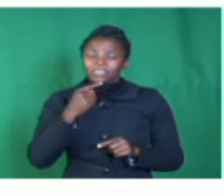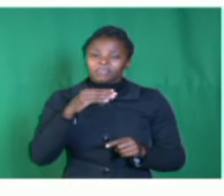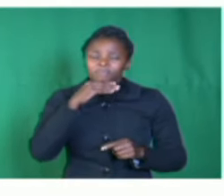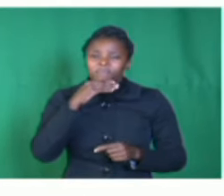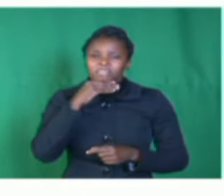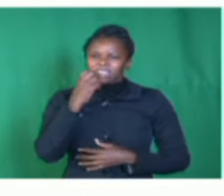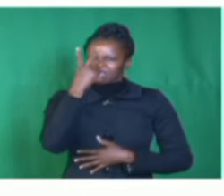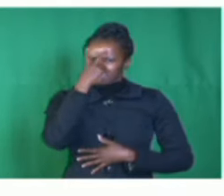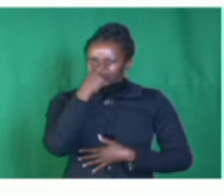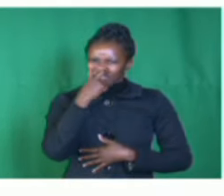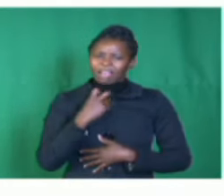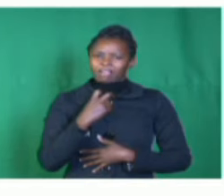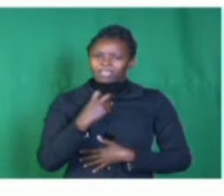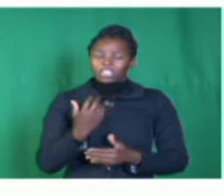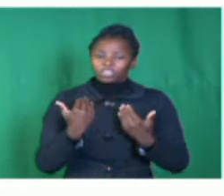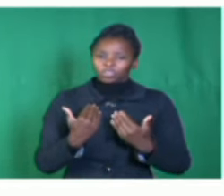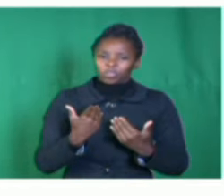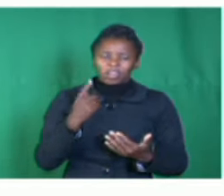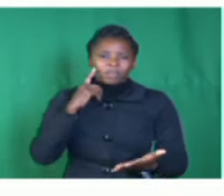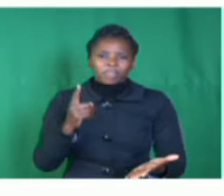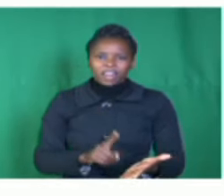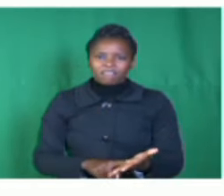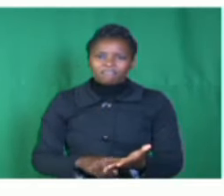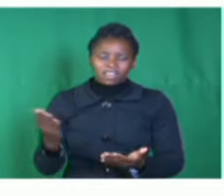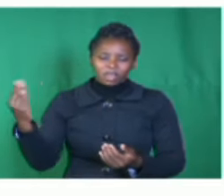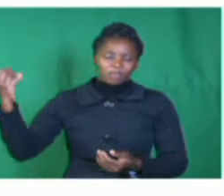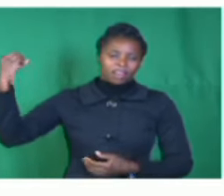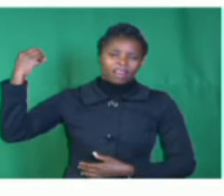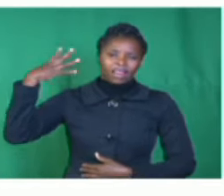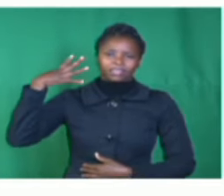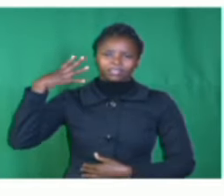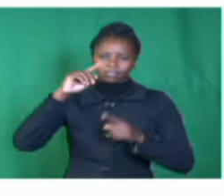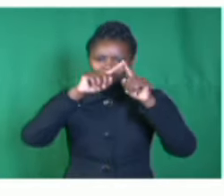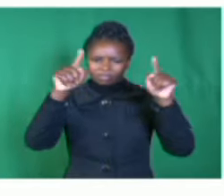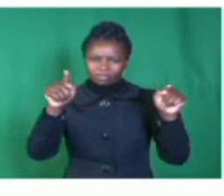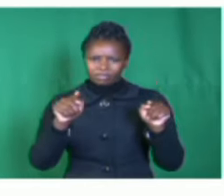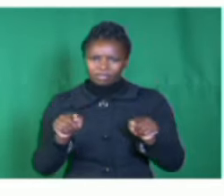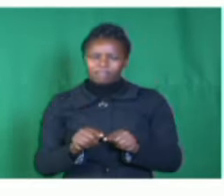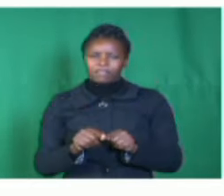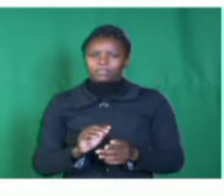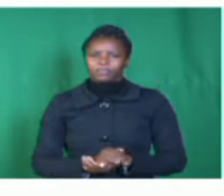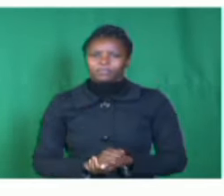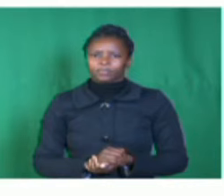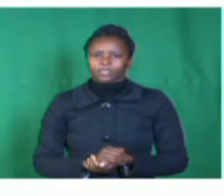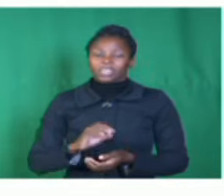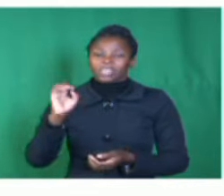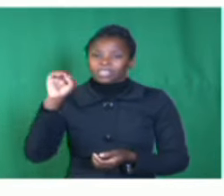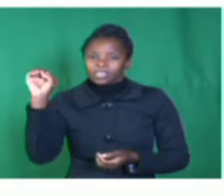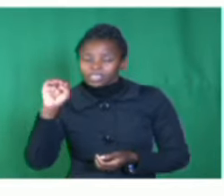were bringing light into darkness by spreading their Christianity. This is what the European traders